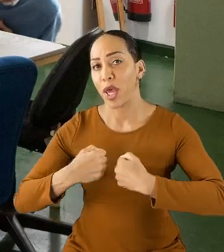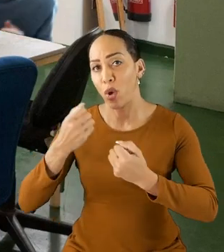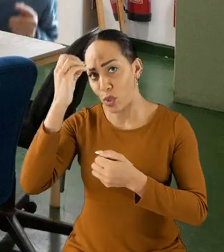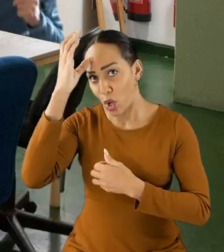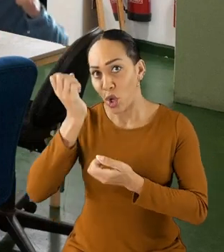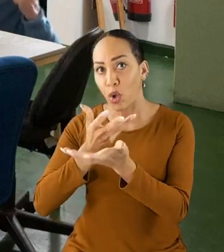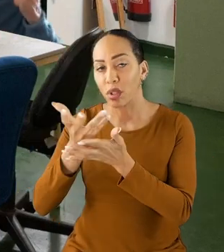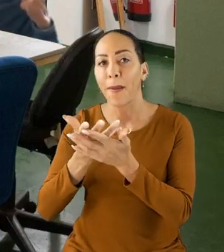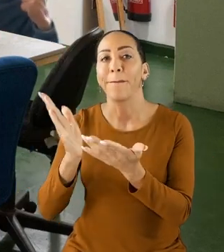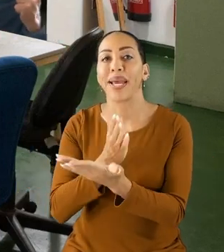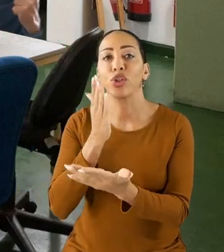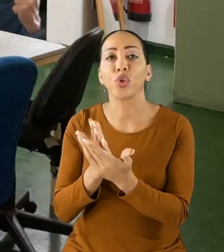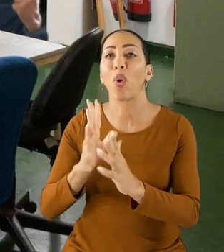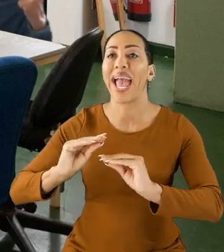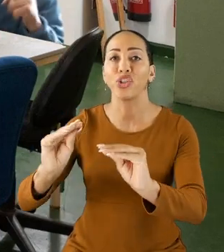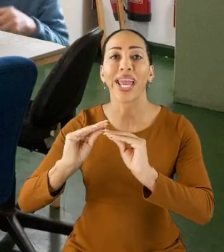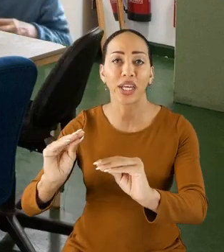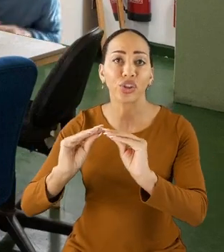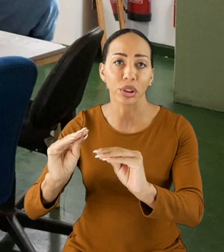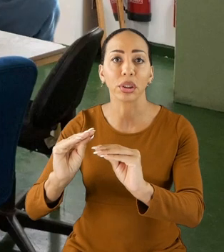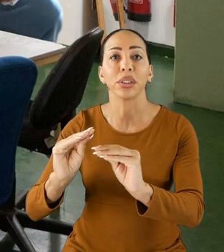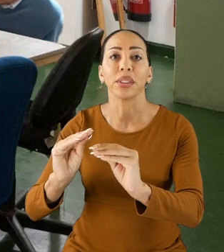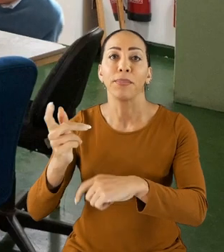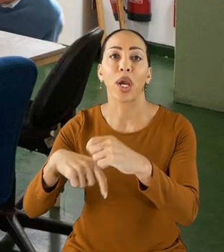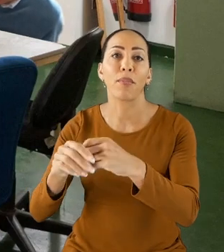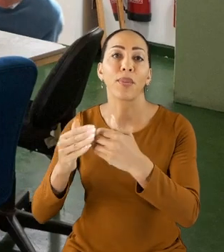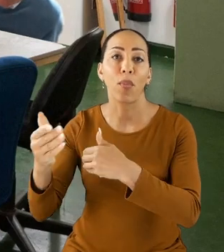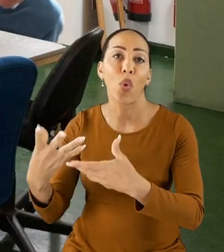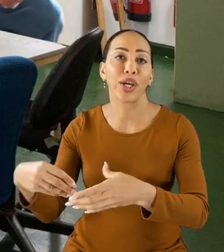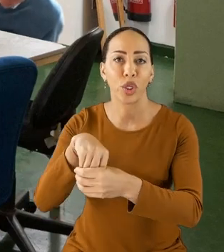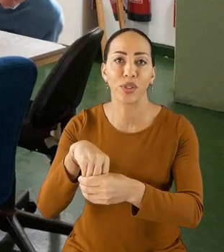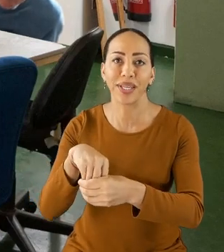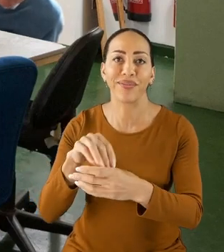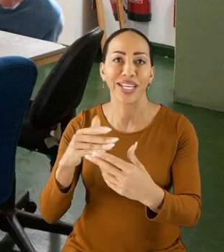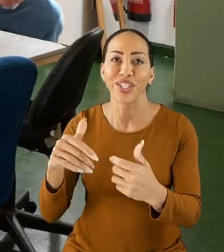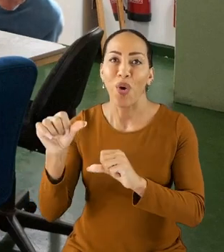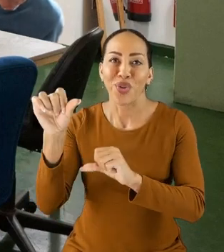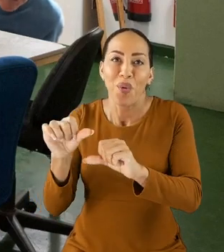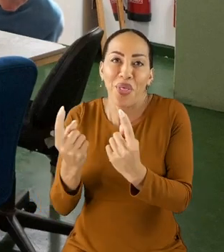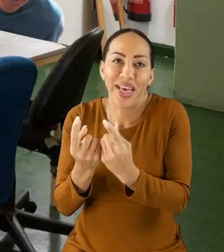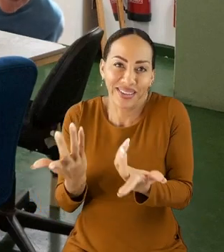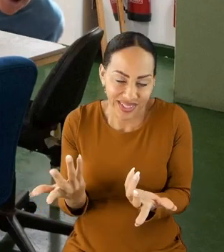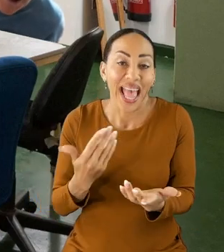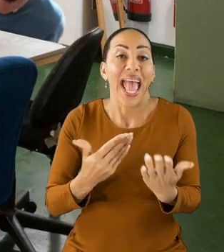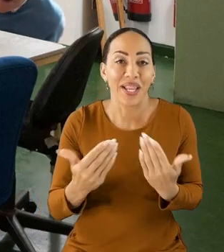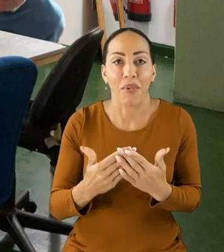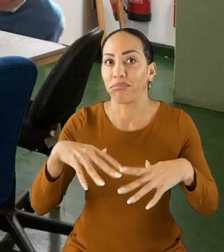I also run my own consultancy, which is aiming at making education around the world inclusive. So no small agenda